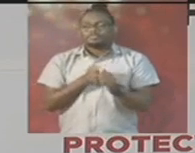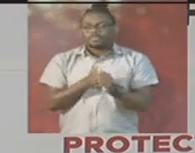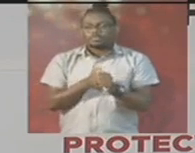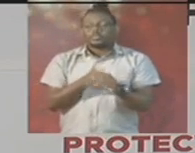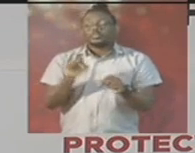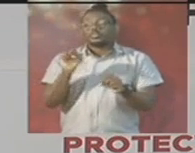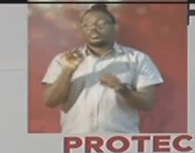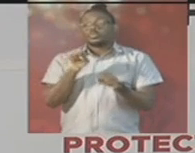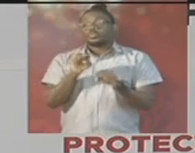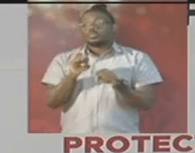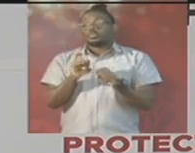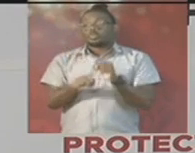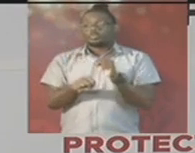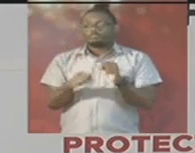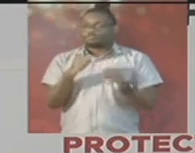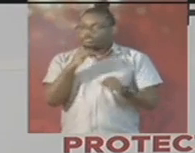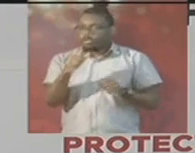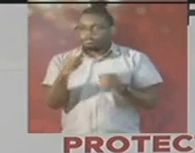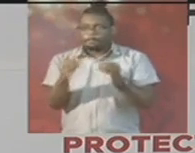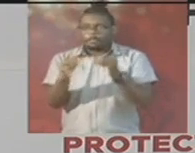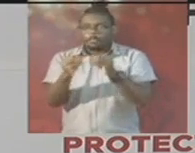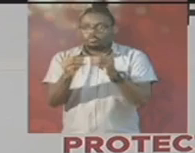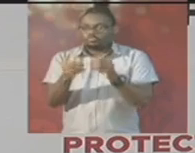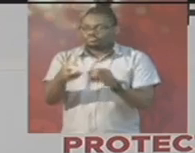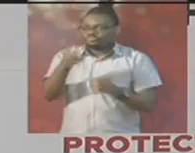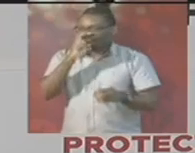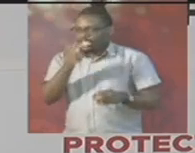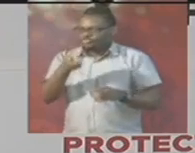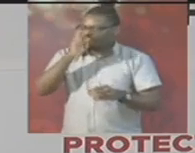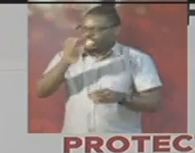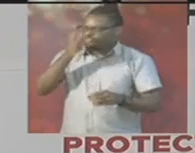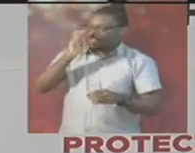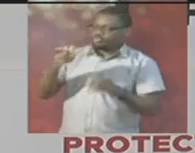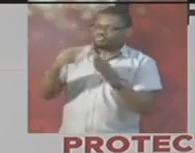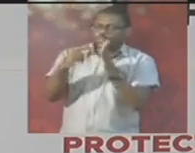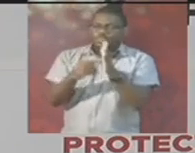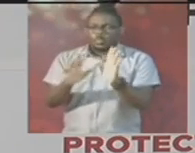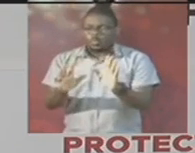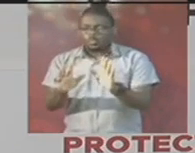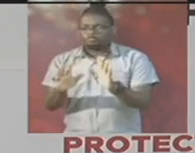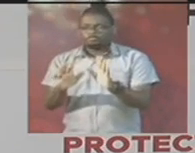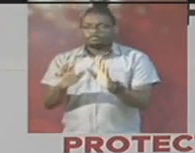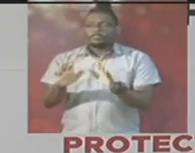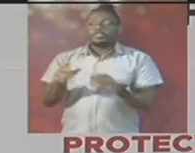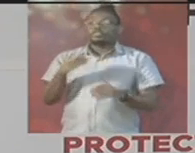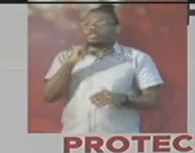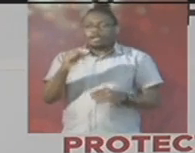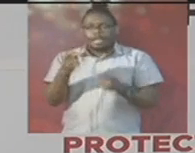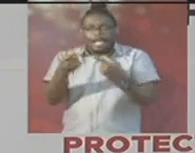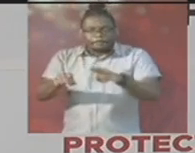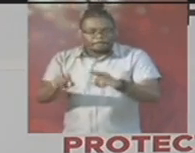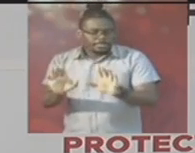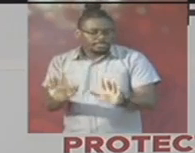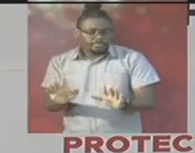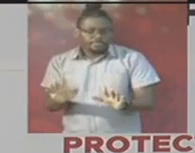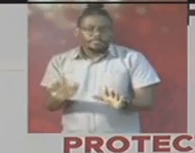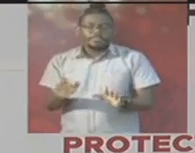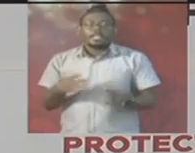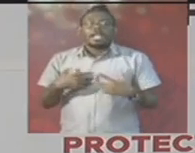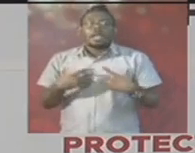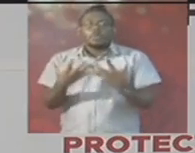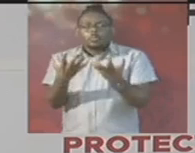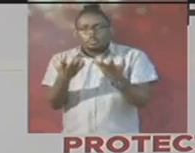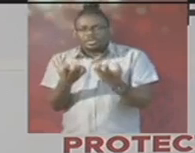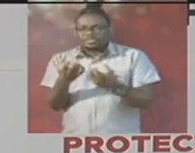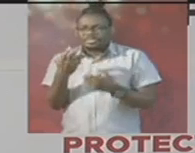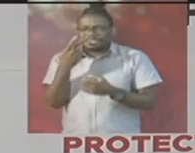restrictive measures don't have to be implemented. We could avoid that. I want to echo what Dr. Michelle Trotman